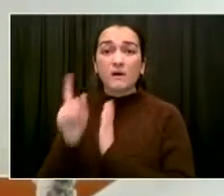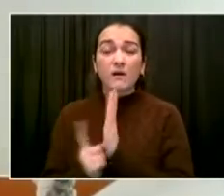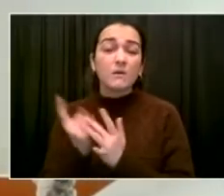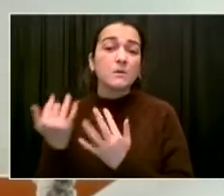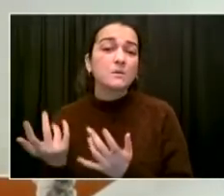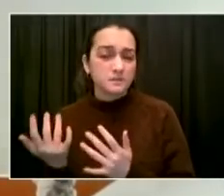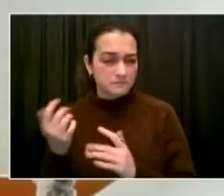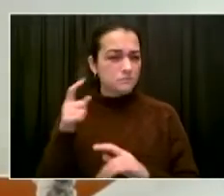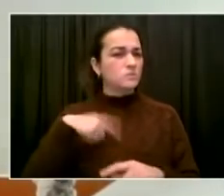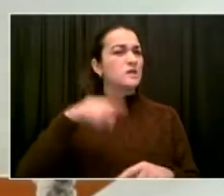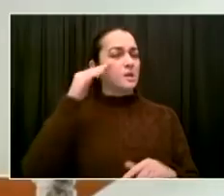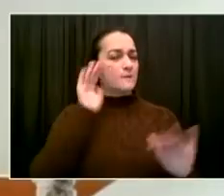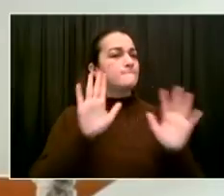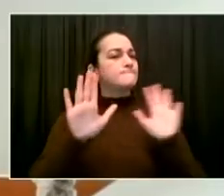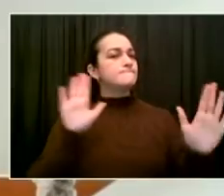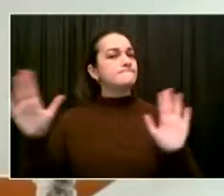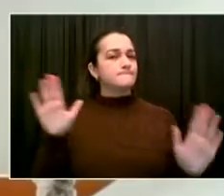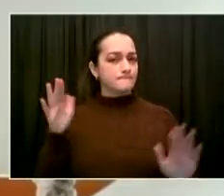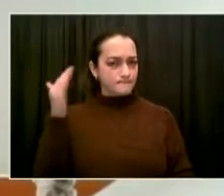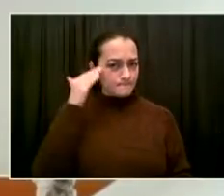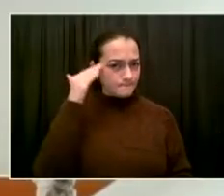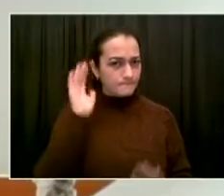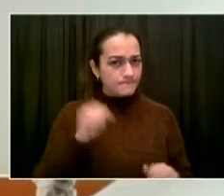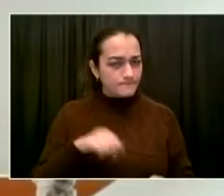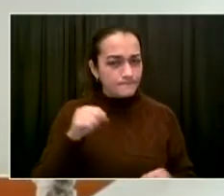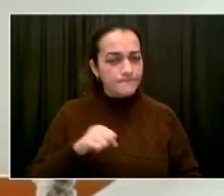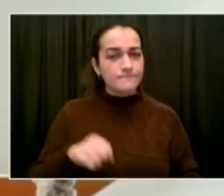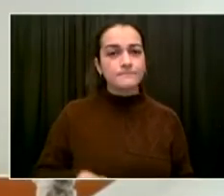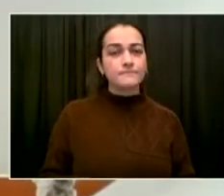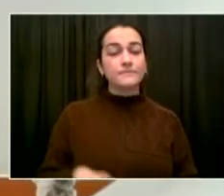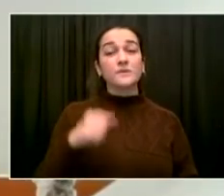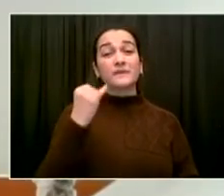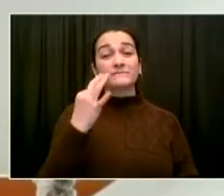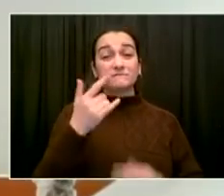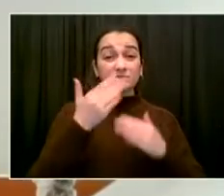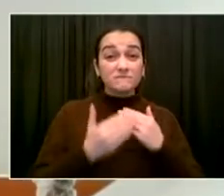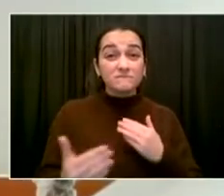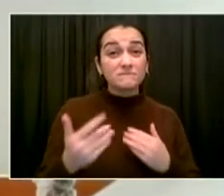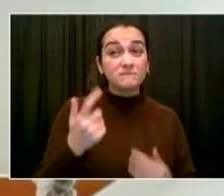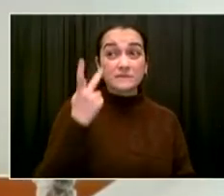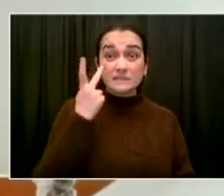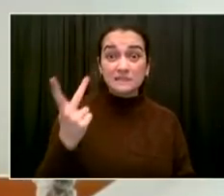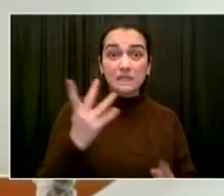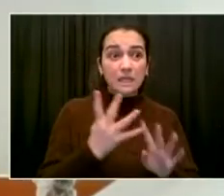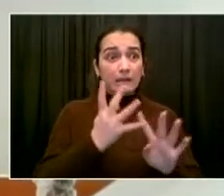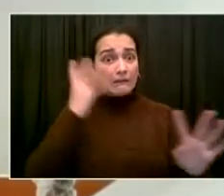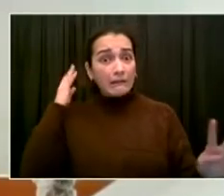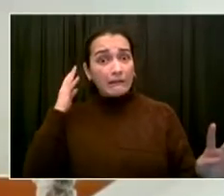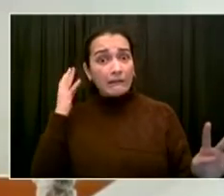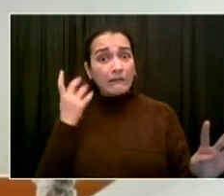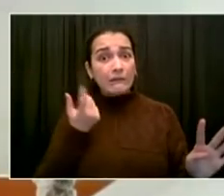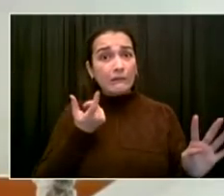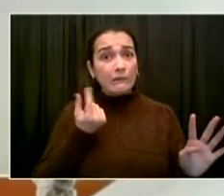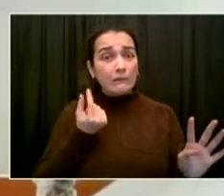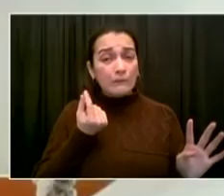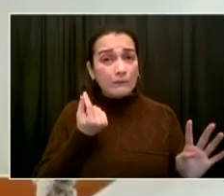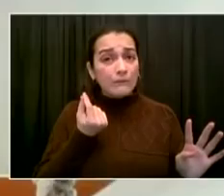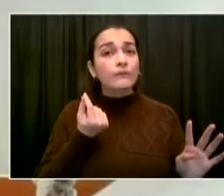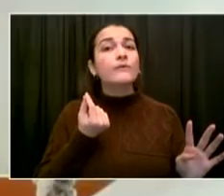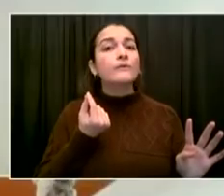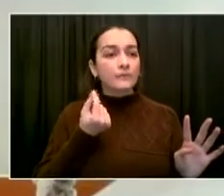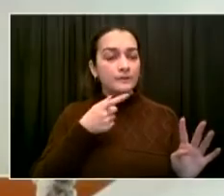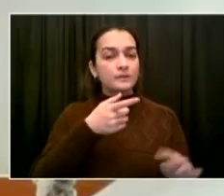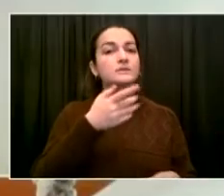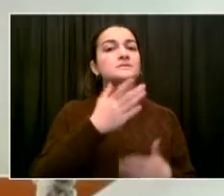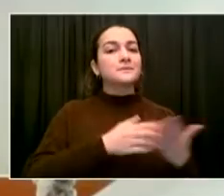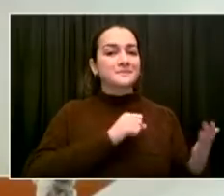where there's more than a 30-minute wait, just to because people are busy and people are making the sacrifice to come out in their busy schedules to come and get tested. And I don't want